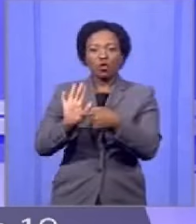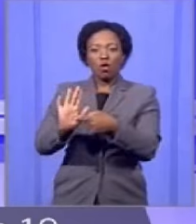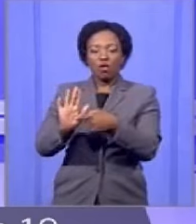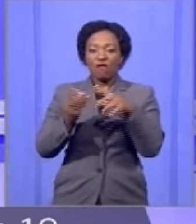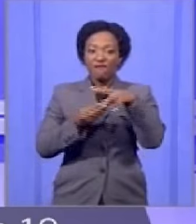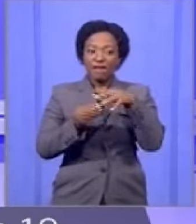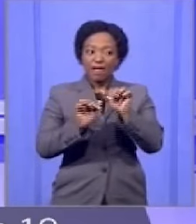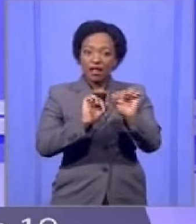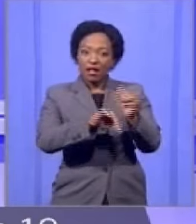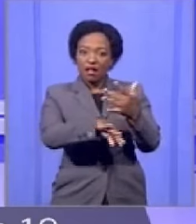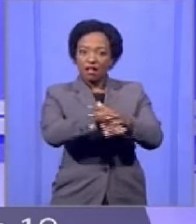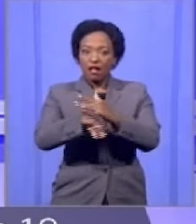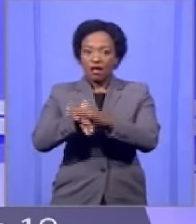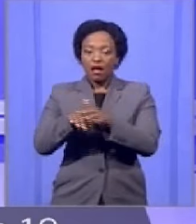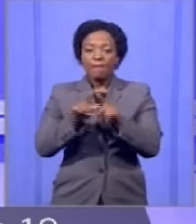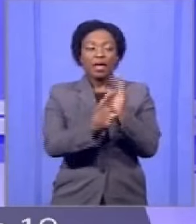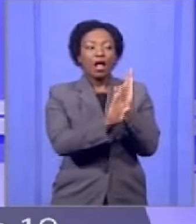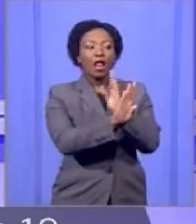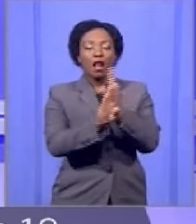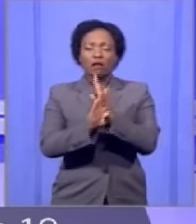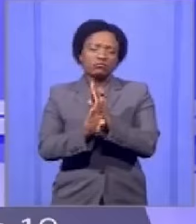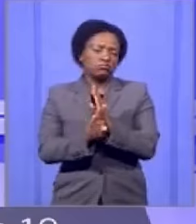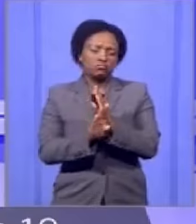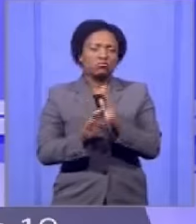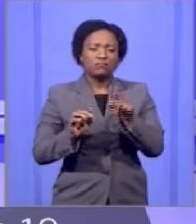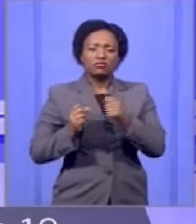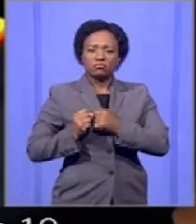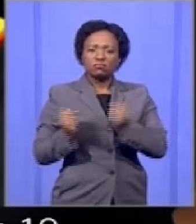tsamaiso eno e se dirwe mo sephiring.